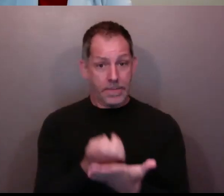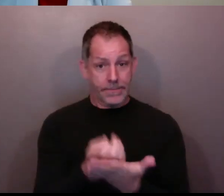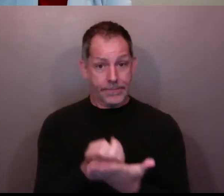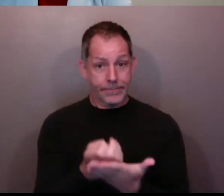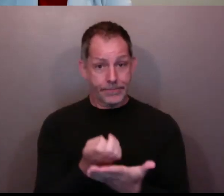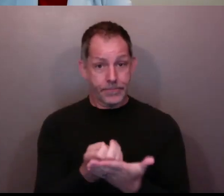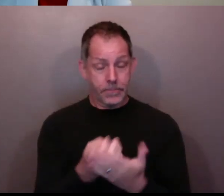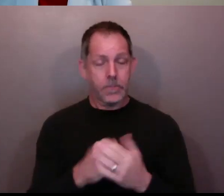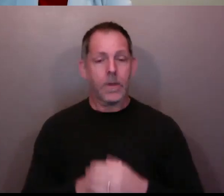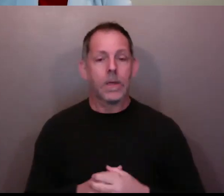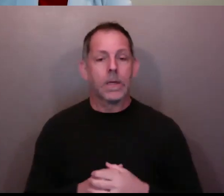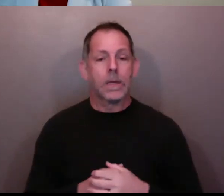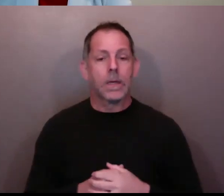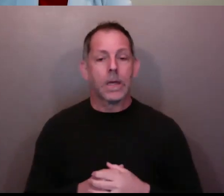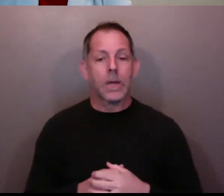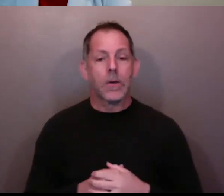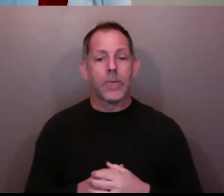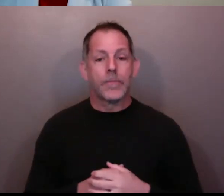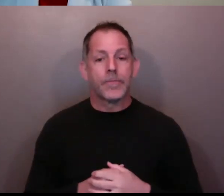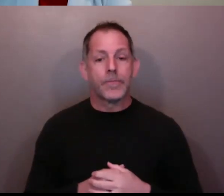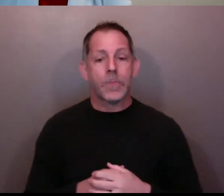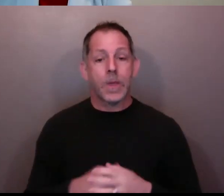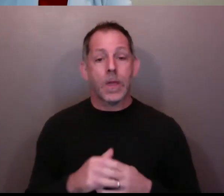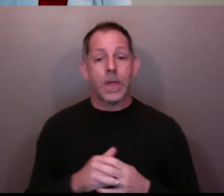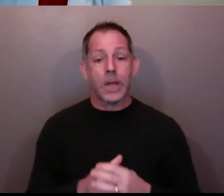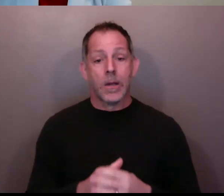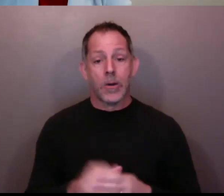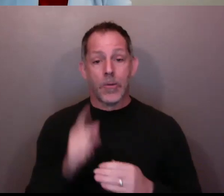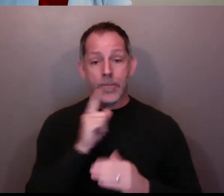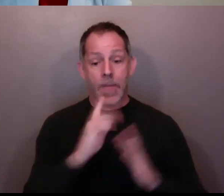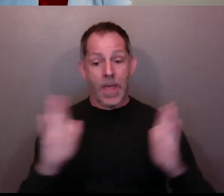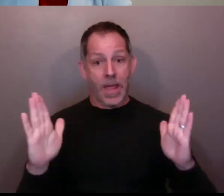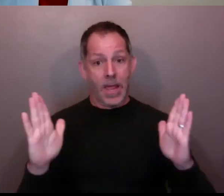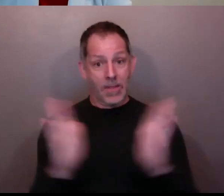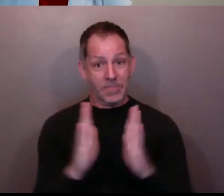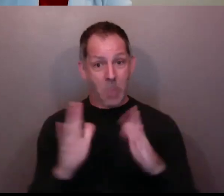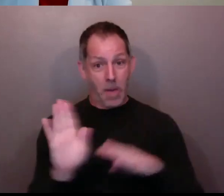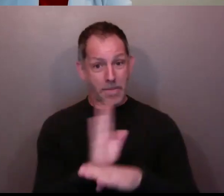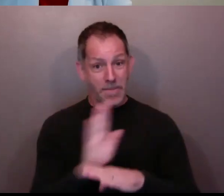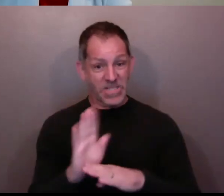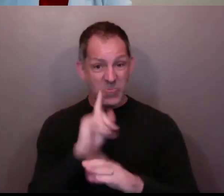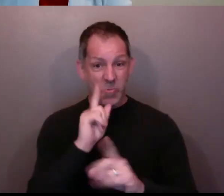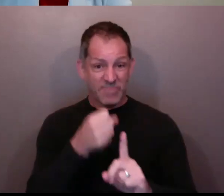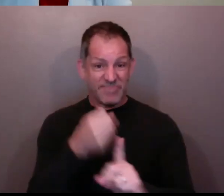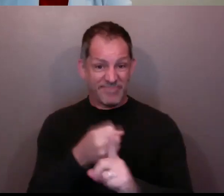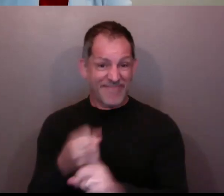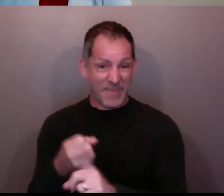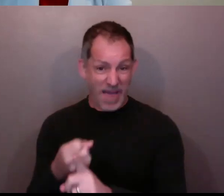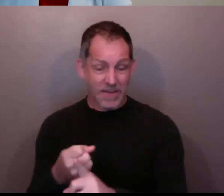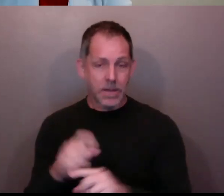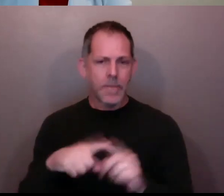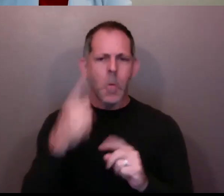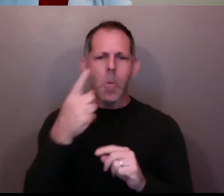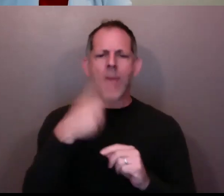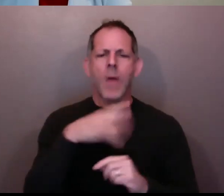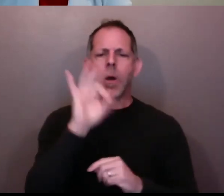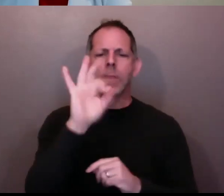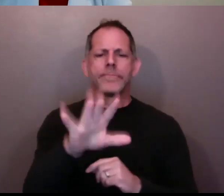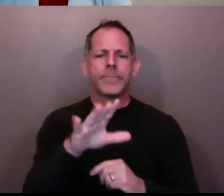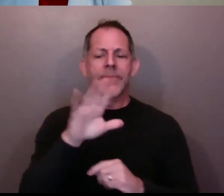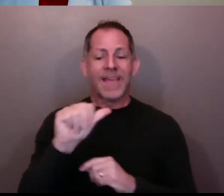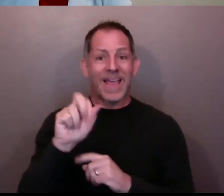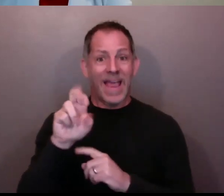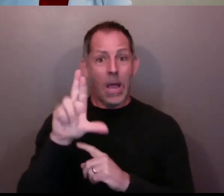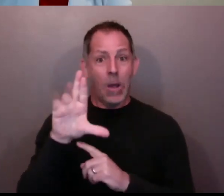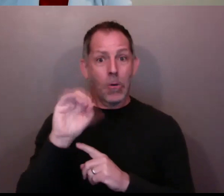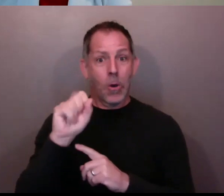aerospace companies. We're gonna try to do more if the federal government can really get a bill passed and assist us. We need that